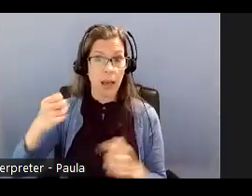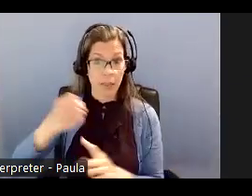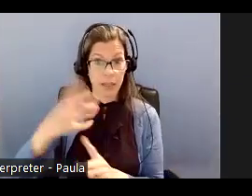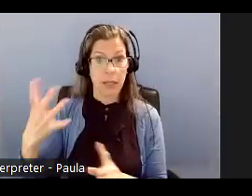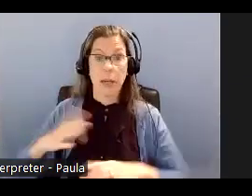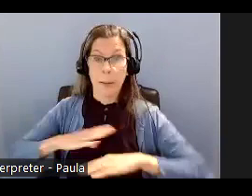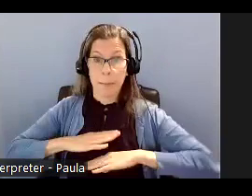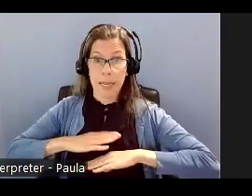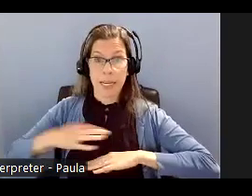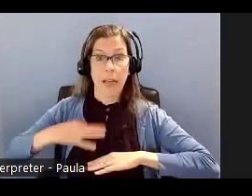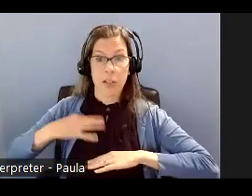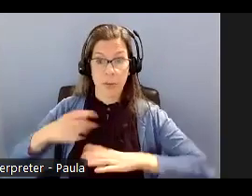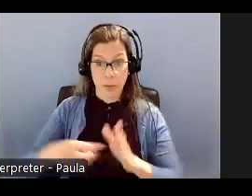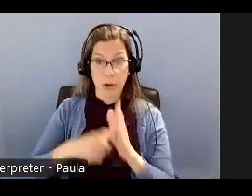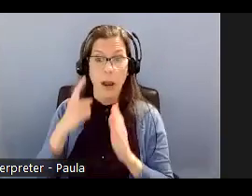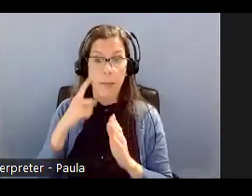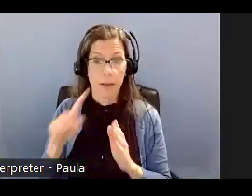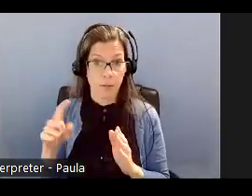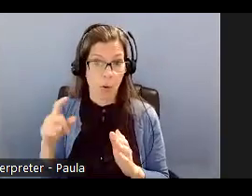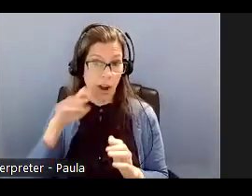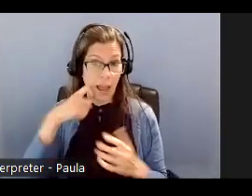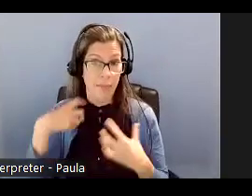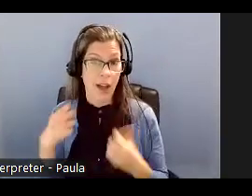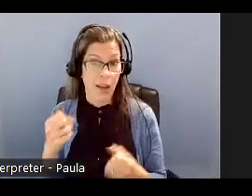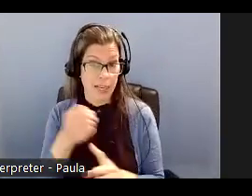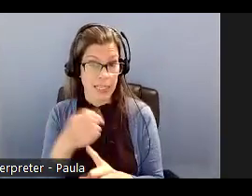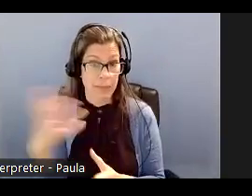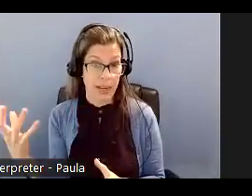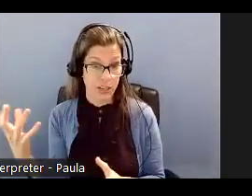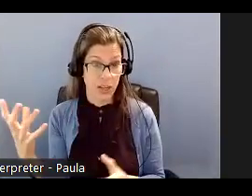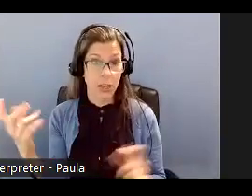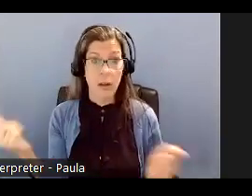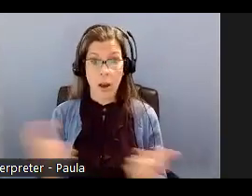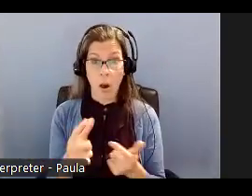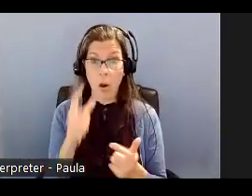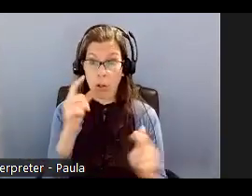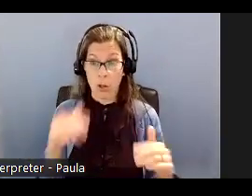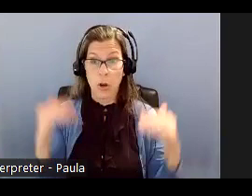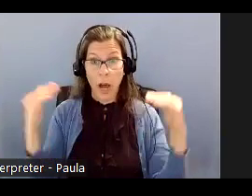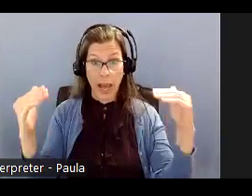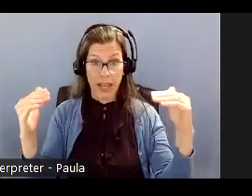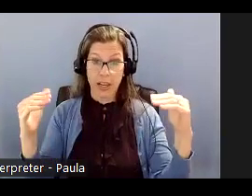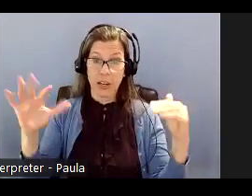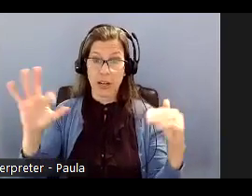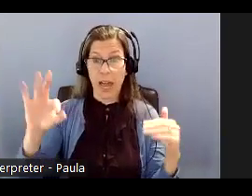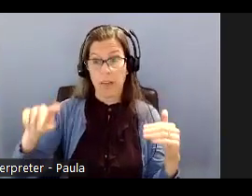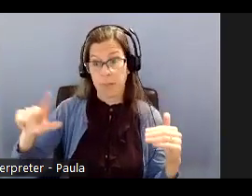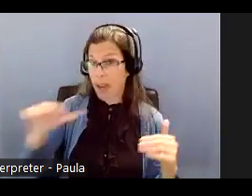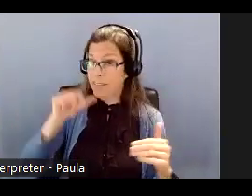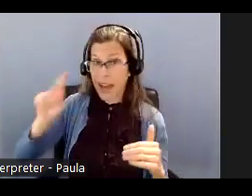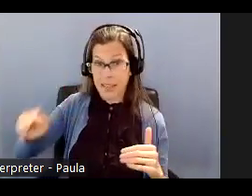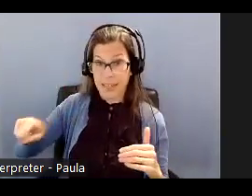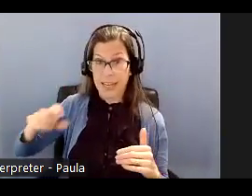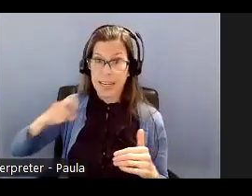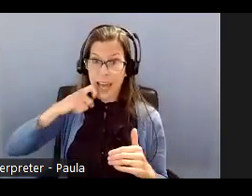eligibility requirements for Apple Health expansion. Everyone who is at a higher FPL and doesn't meet Apple Health